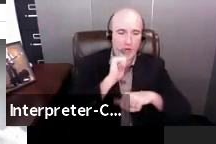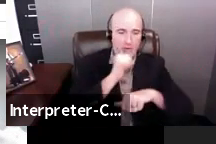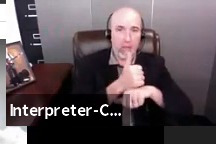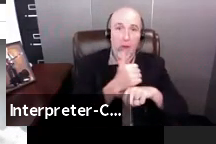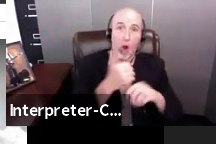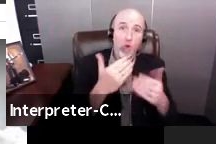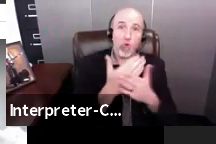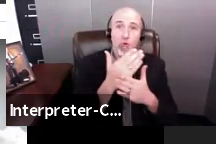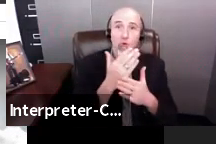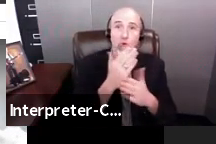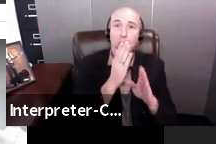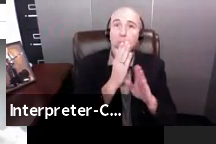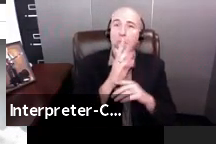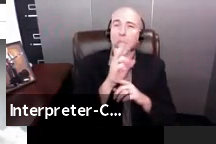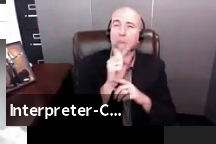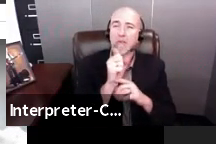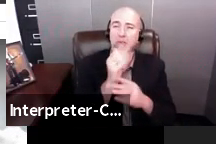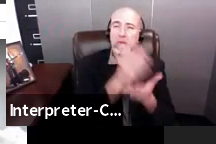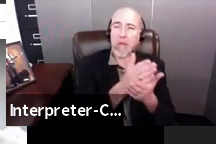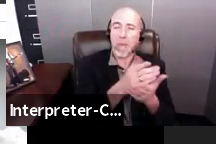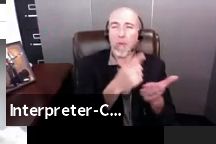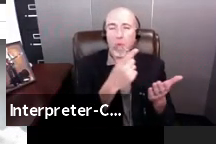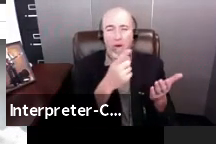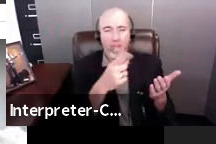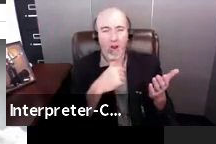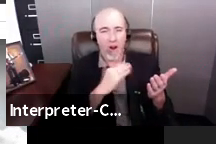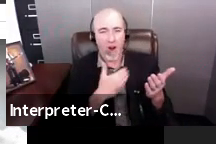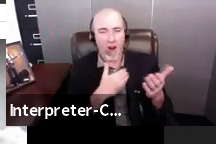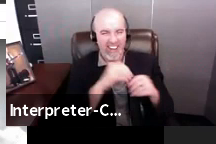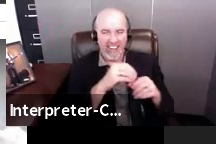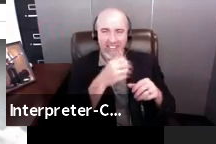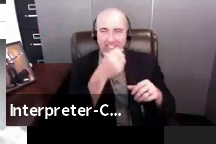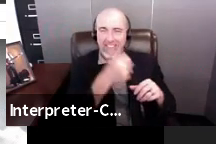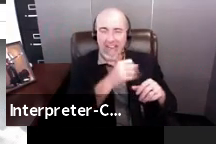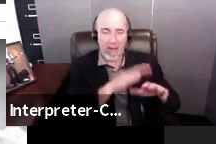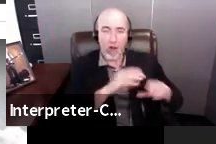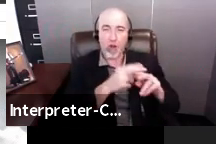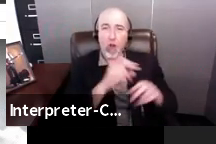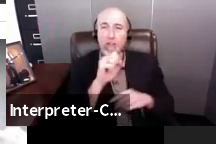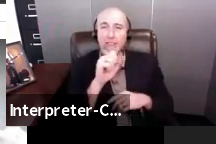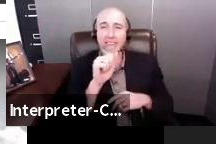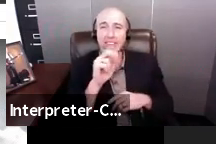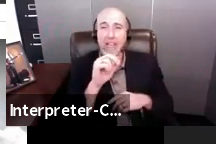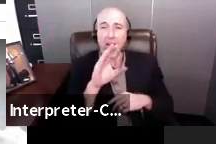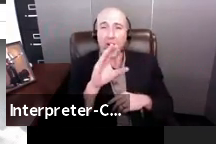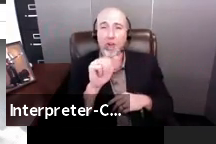our AHEC sites, the one in Colonias known as San Carlos.